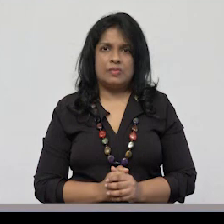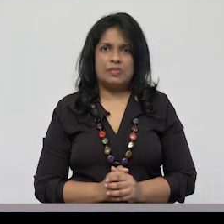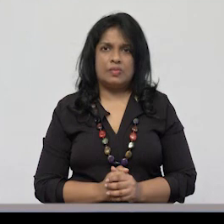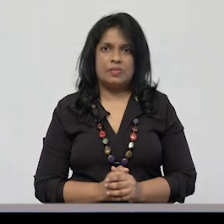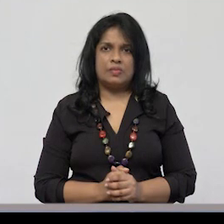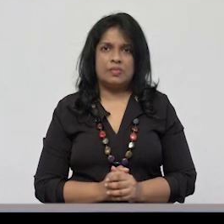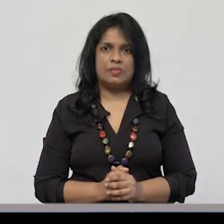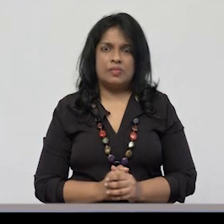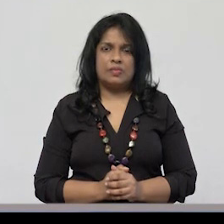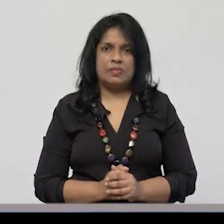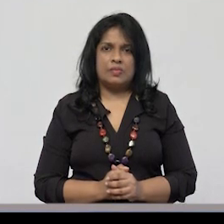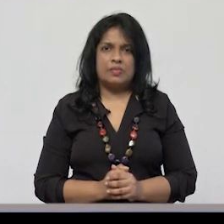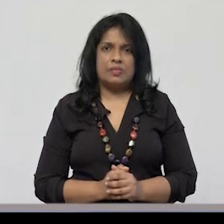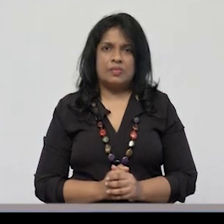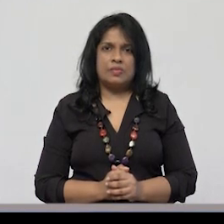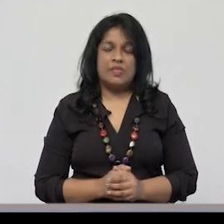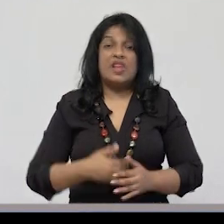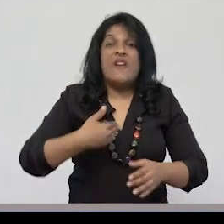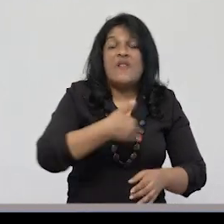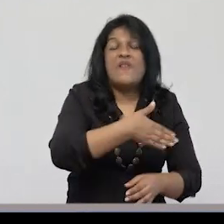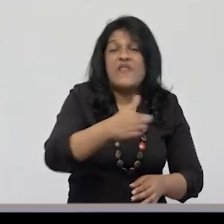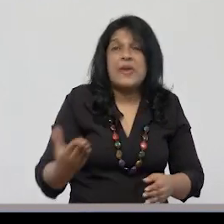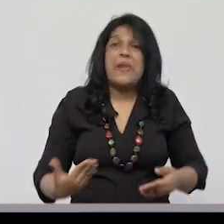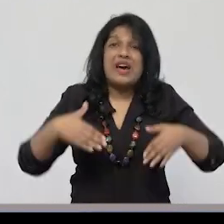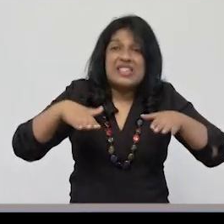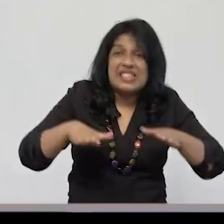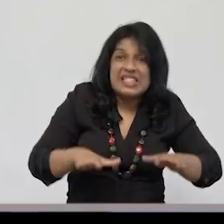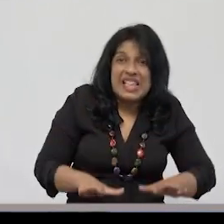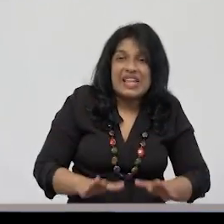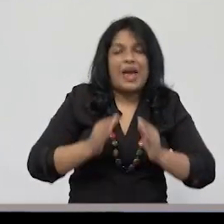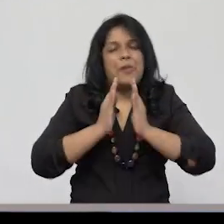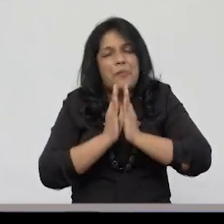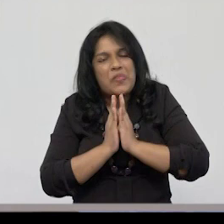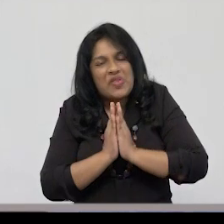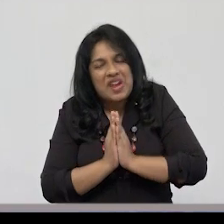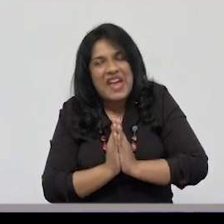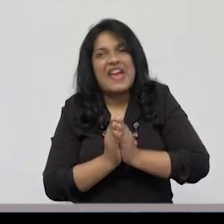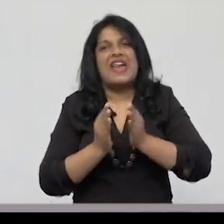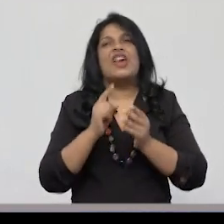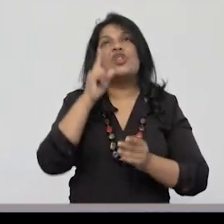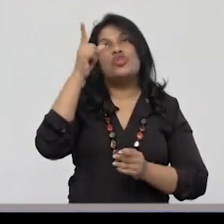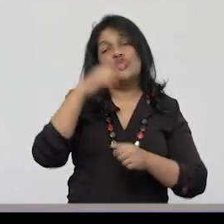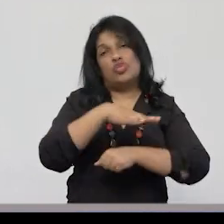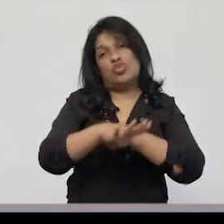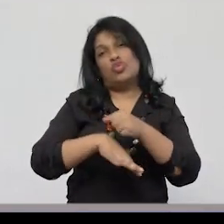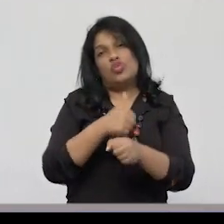quiet time is the time you spend with God. Now, some of you, especially you men, you've already given up. If